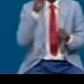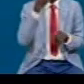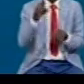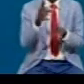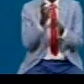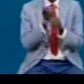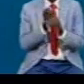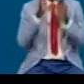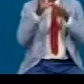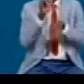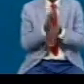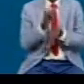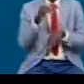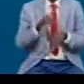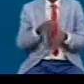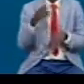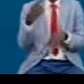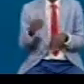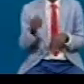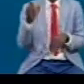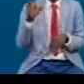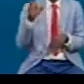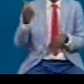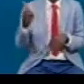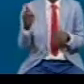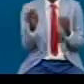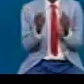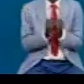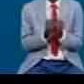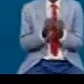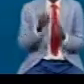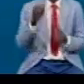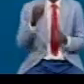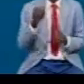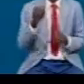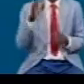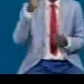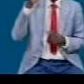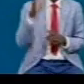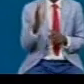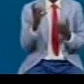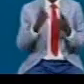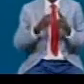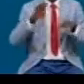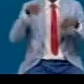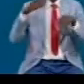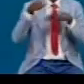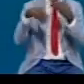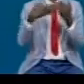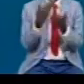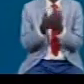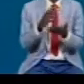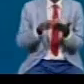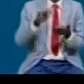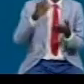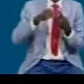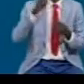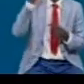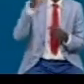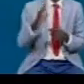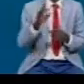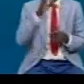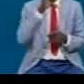GCK with Kumuyi. I want to return all the glory to God. Indeed, He is